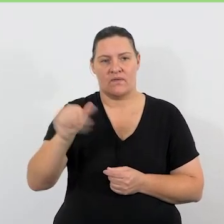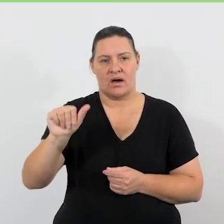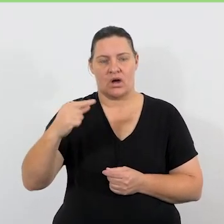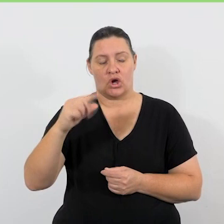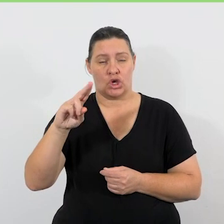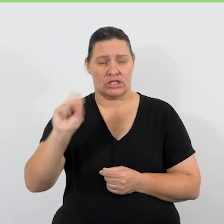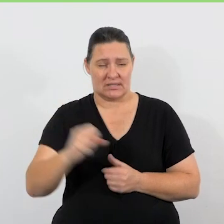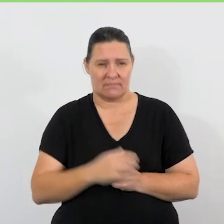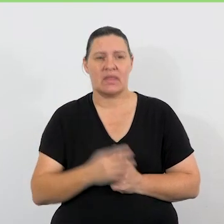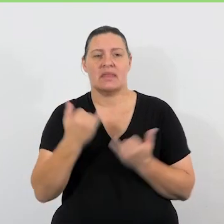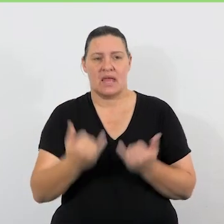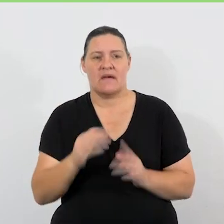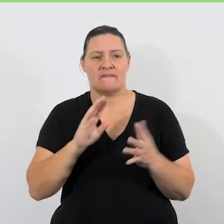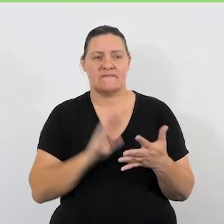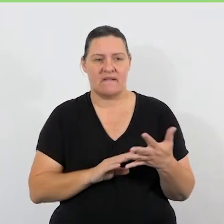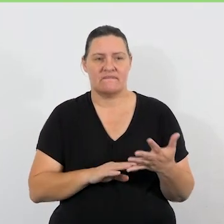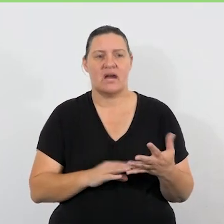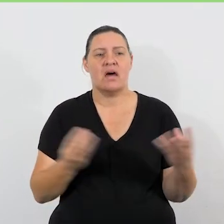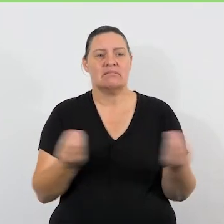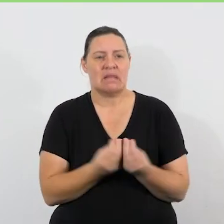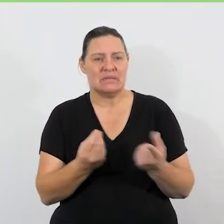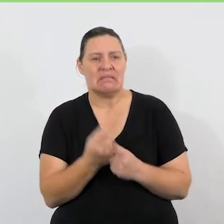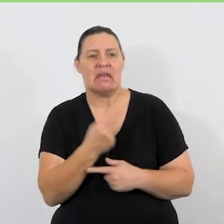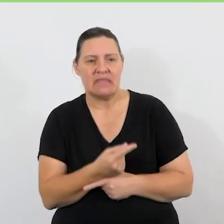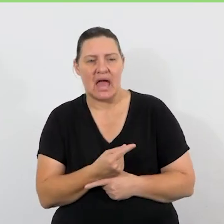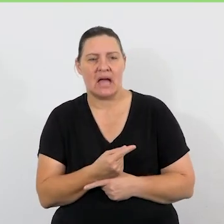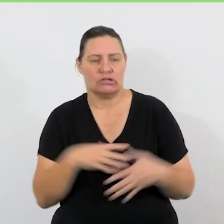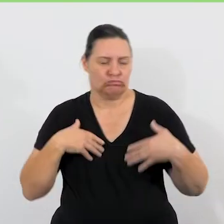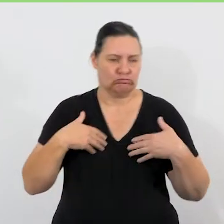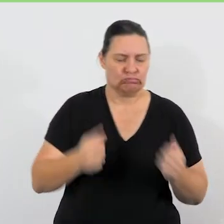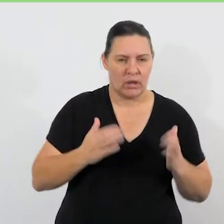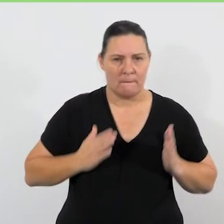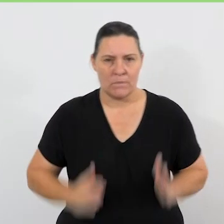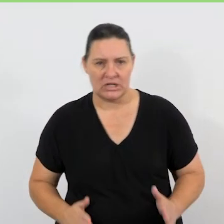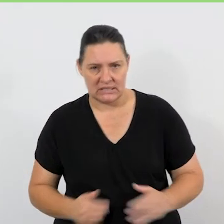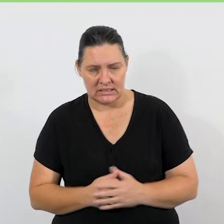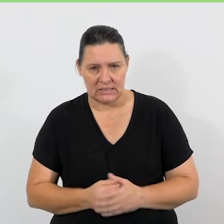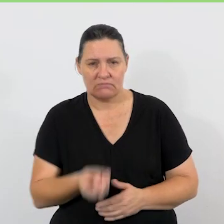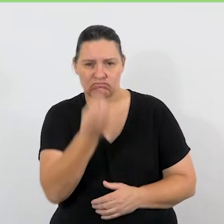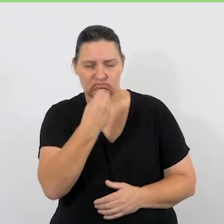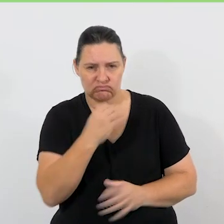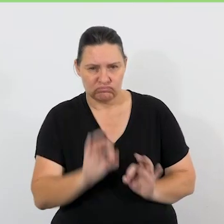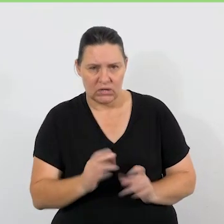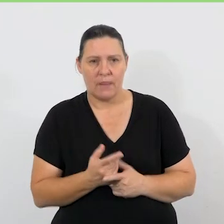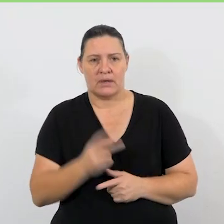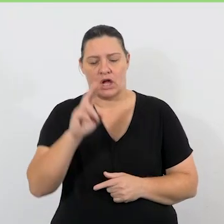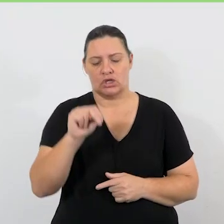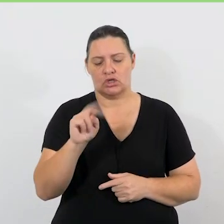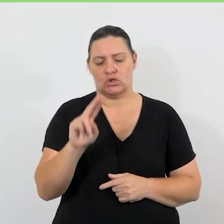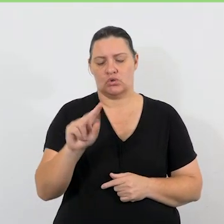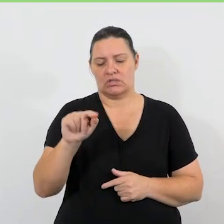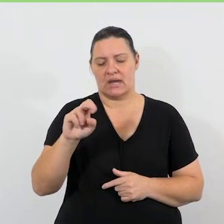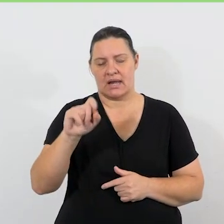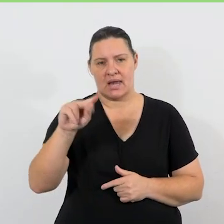the substances that nourish the body. So the substances that nourish our body are the